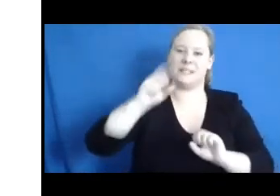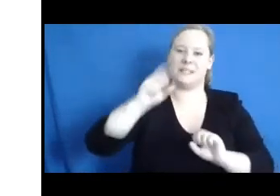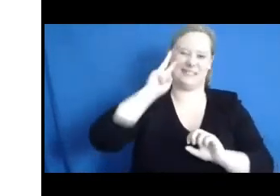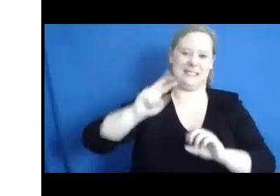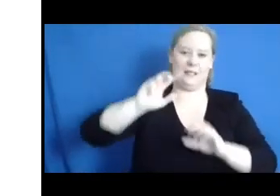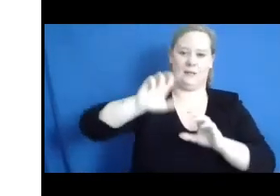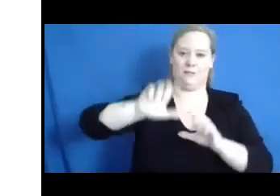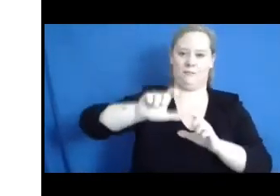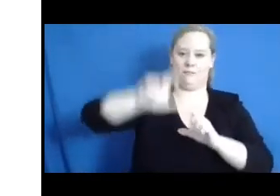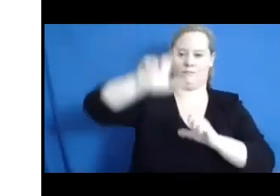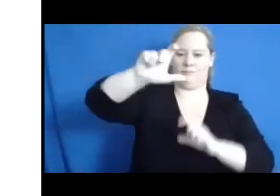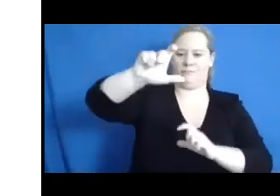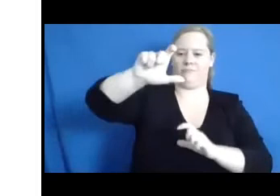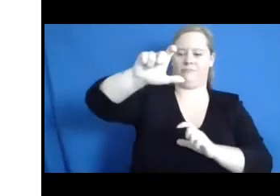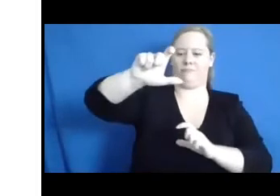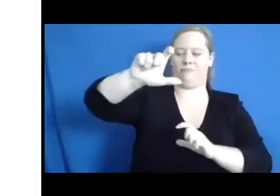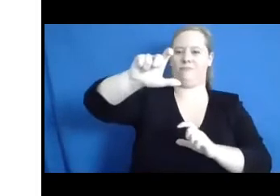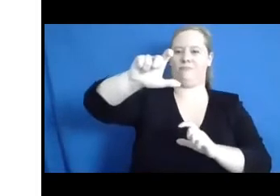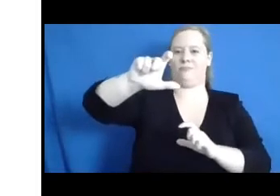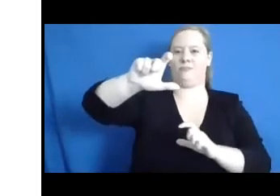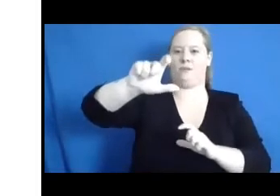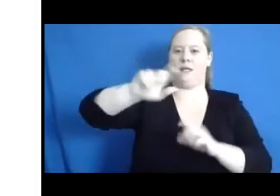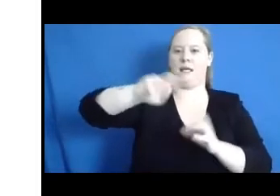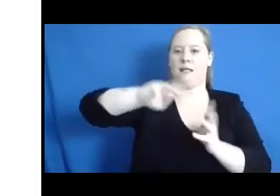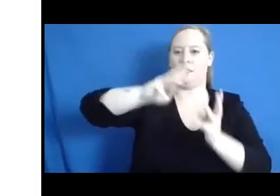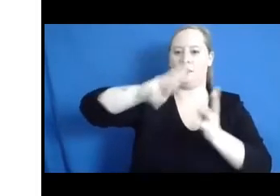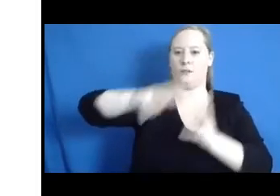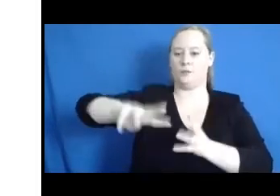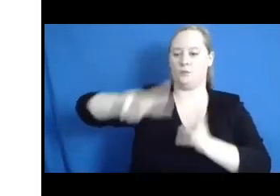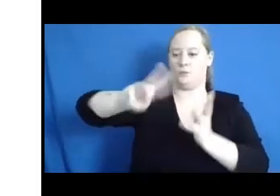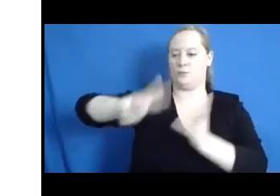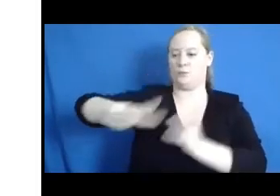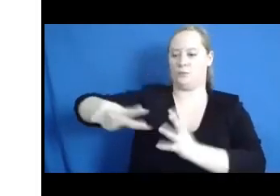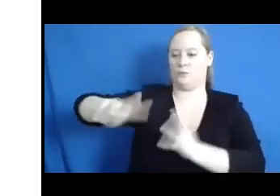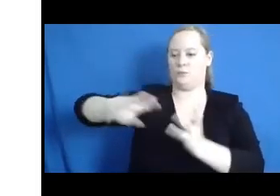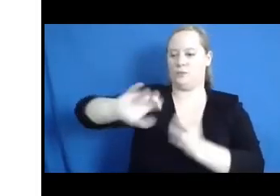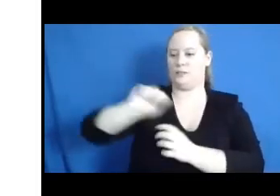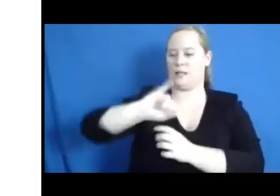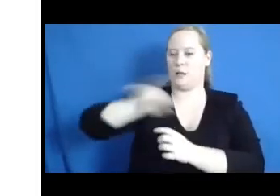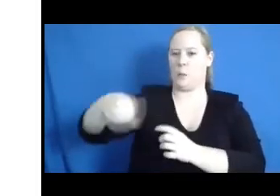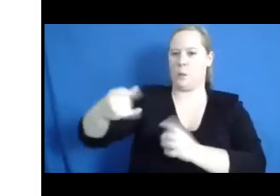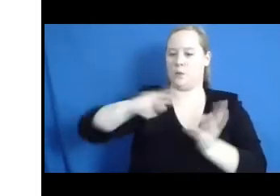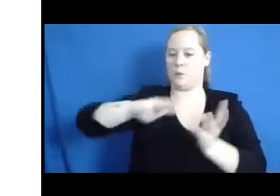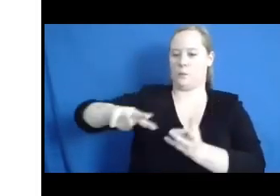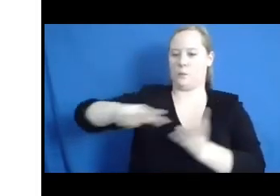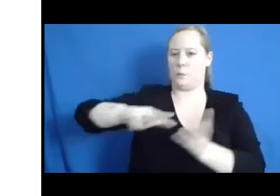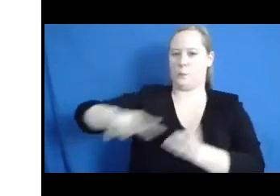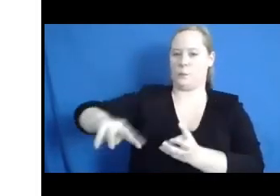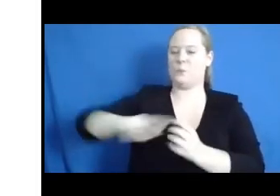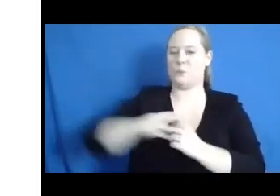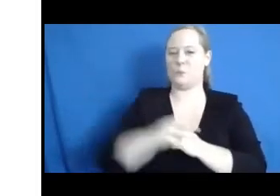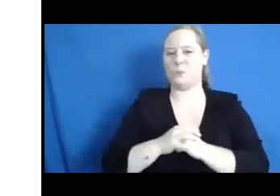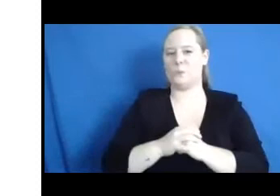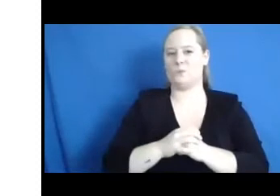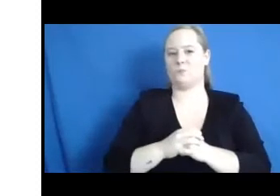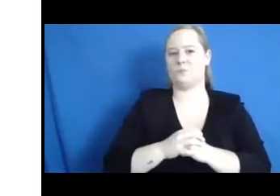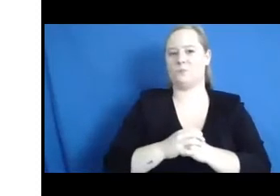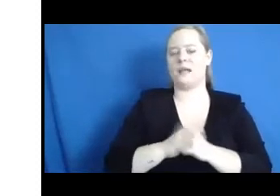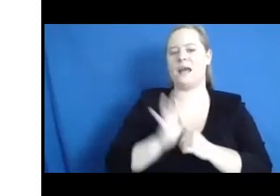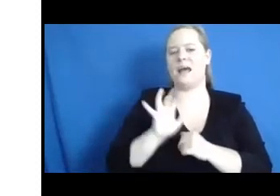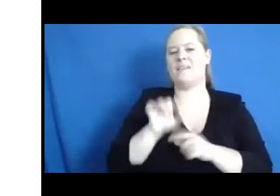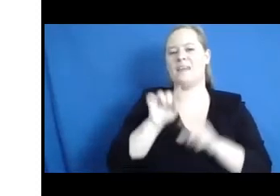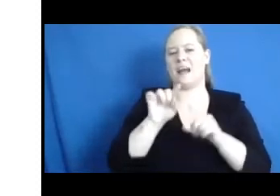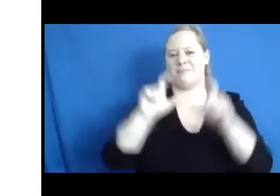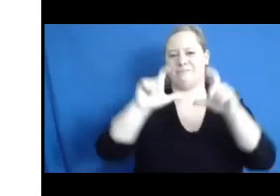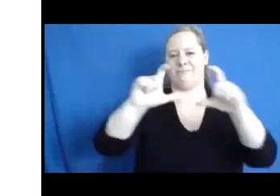the landfill, draining to the San Juan, right next to the Lee Acres community there. And the landfill is on